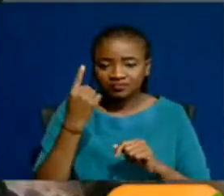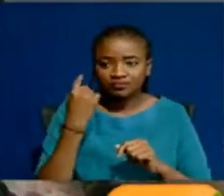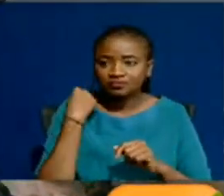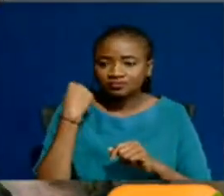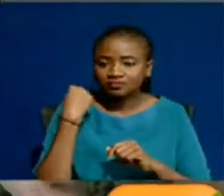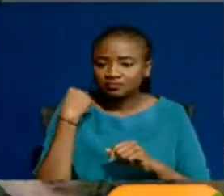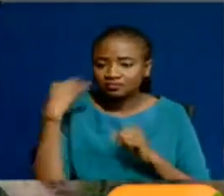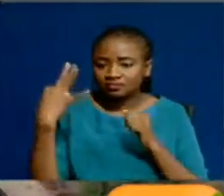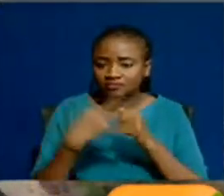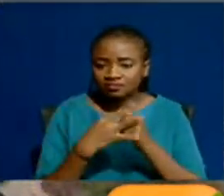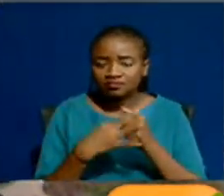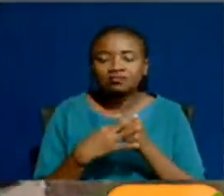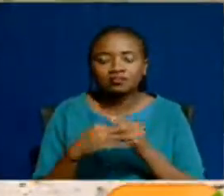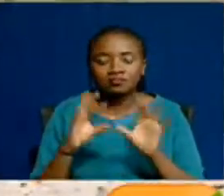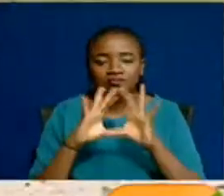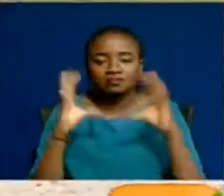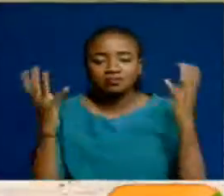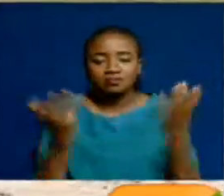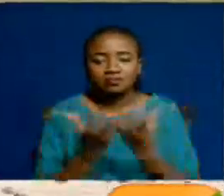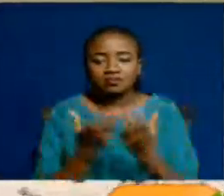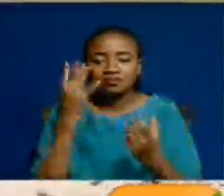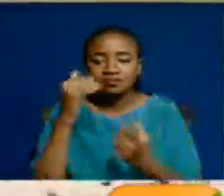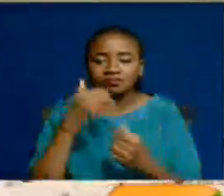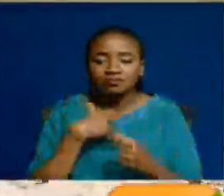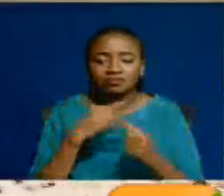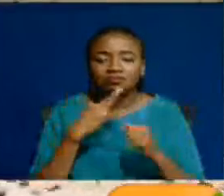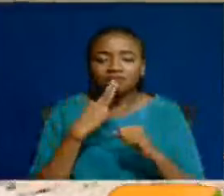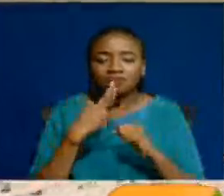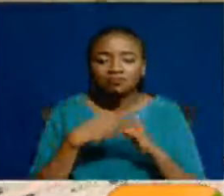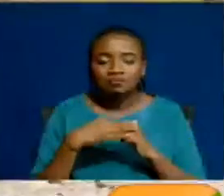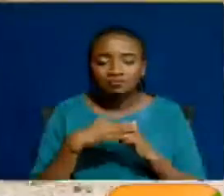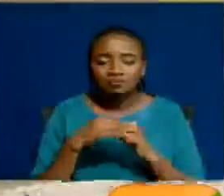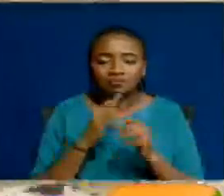8th globally, spotting over 800 bird